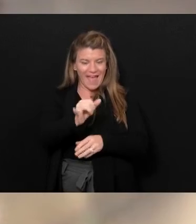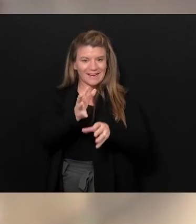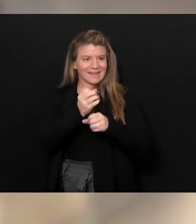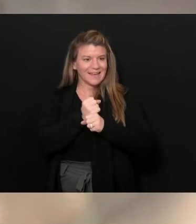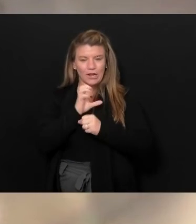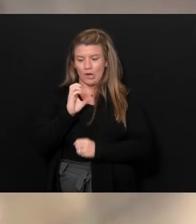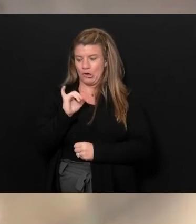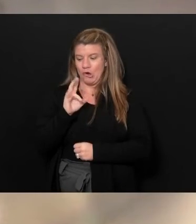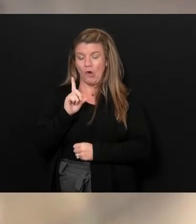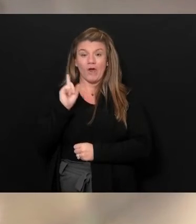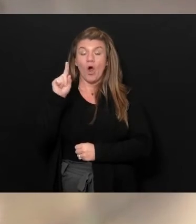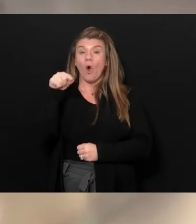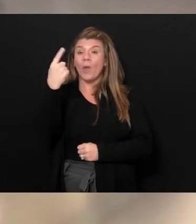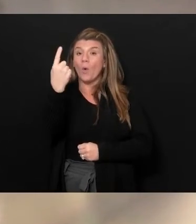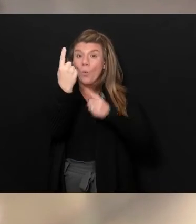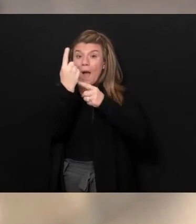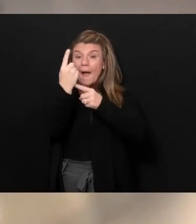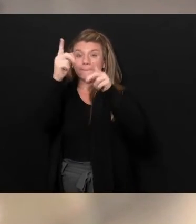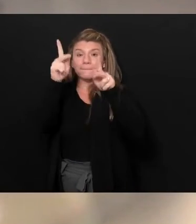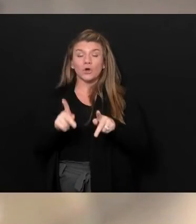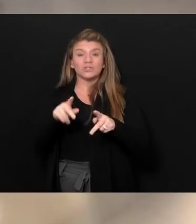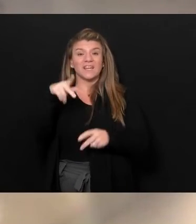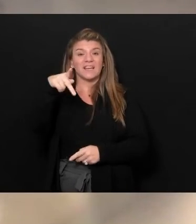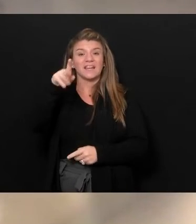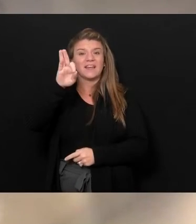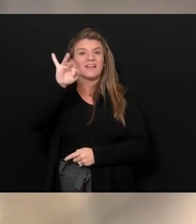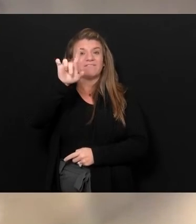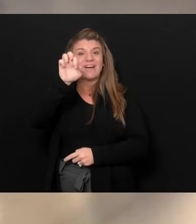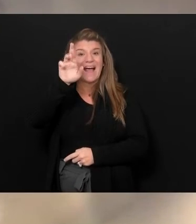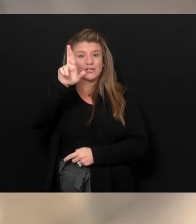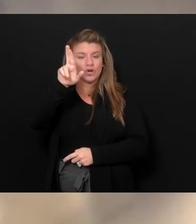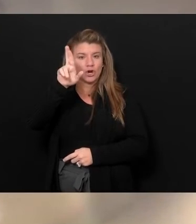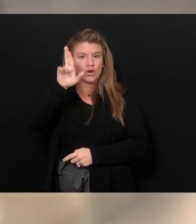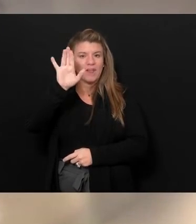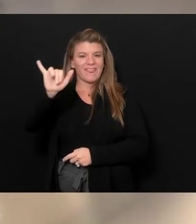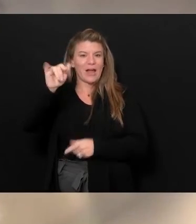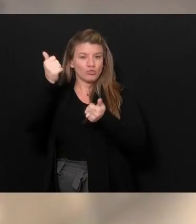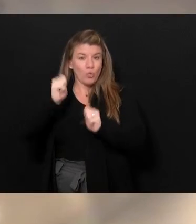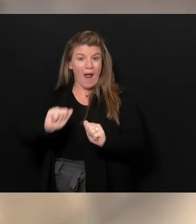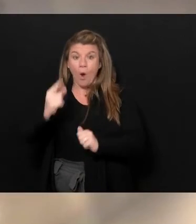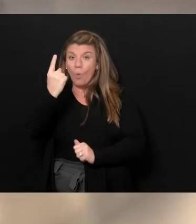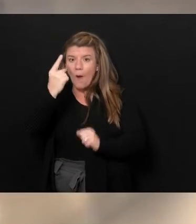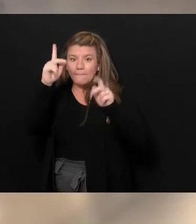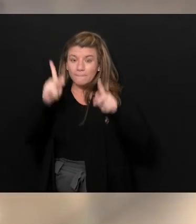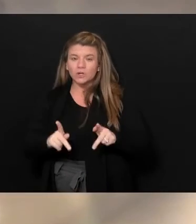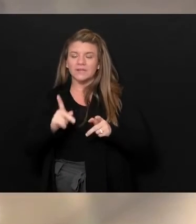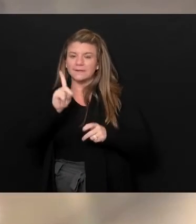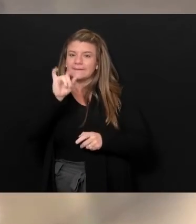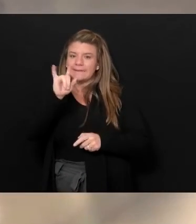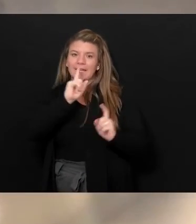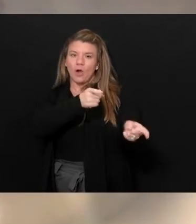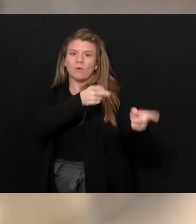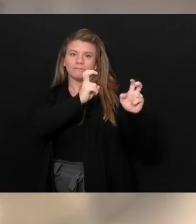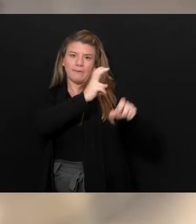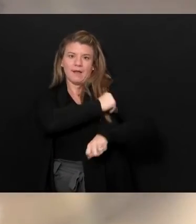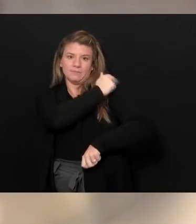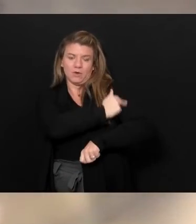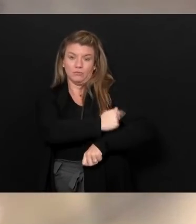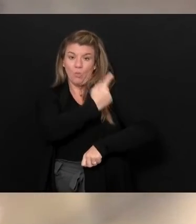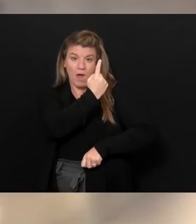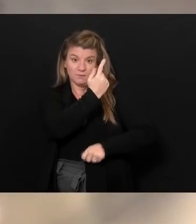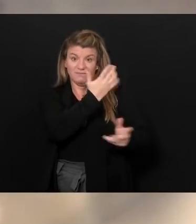one person in the Pfizer vaccine actually got sick enough to be hospitalized. So this is a really good protective vaccine. It's a